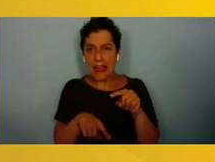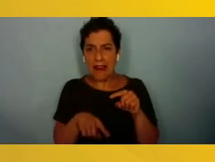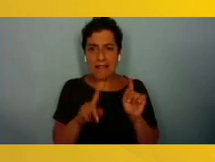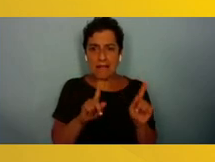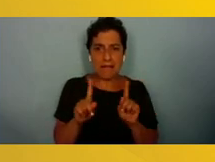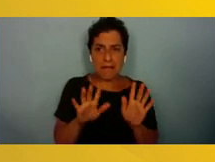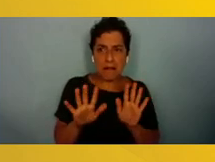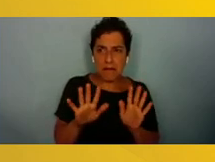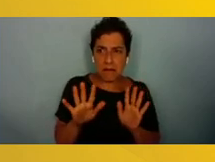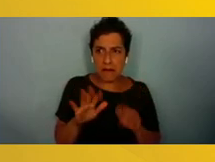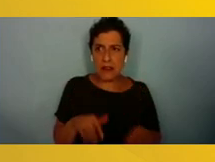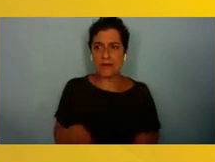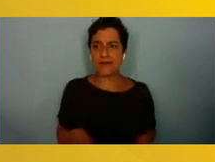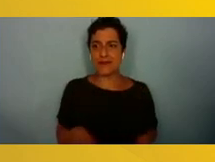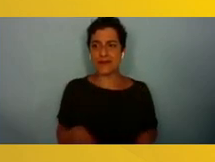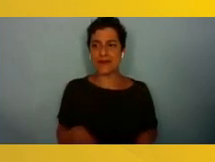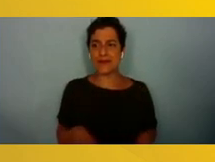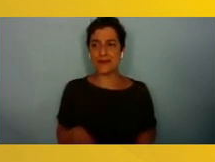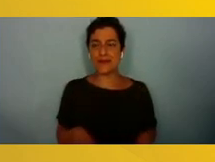Okay, so they're gonna test